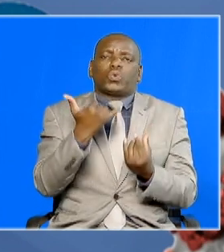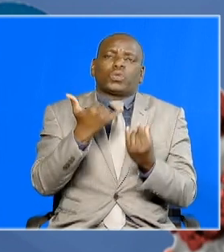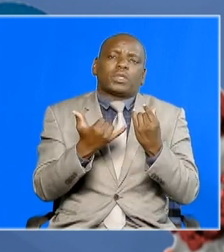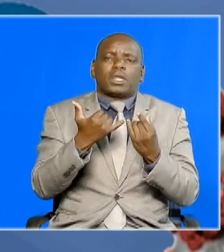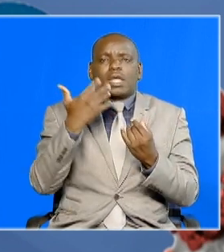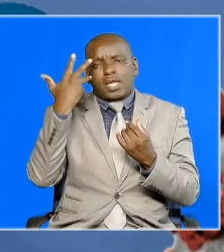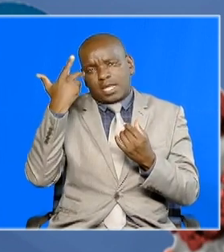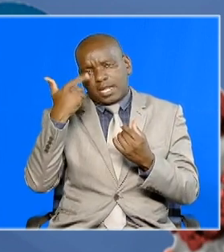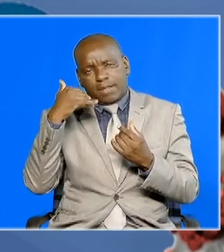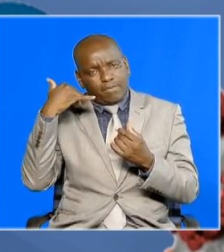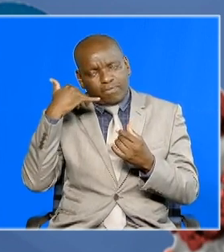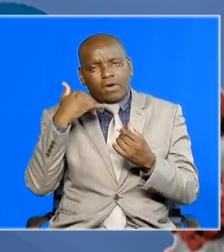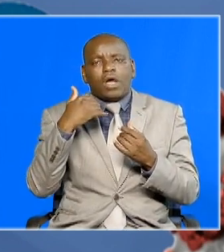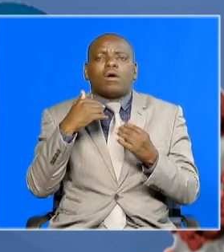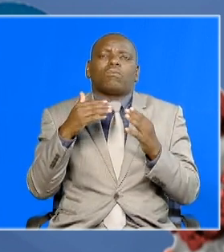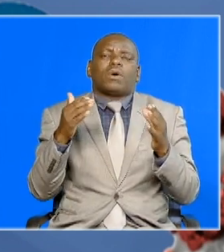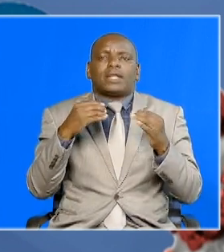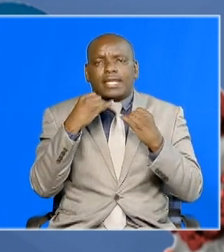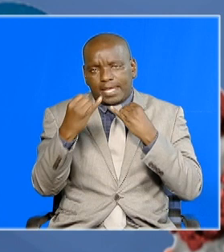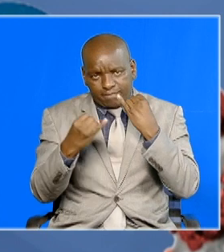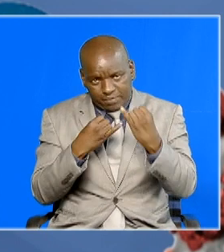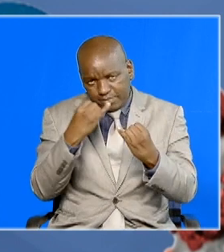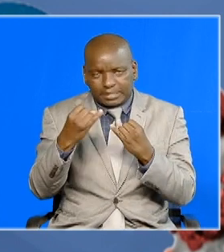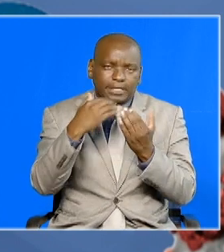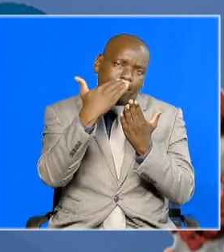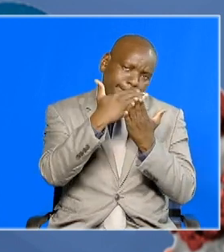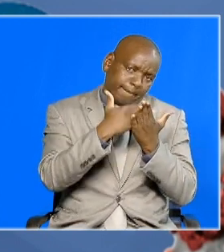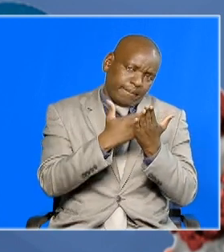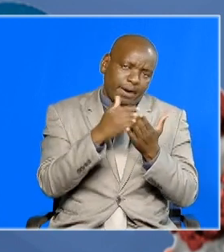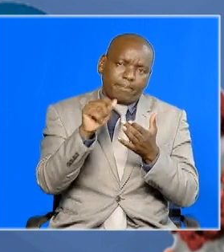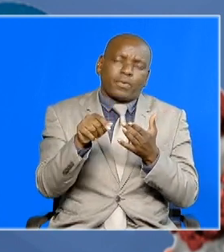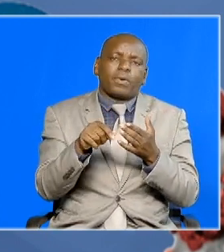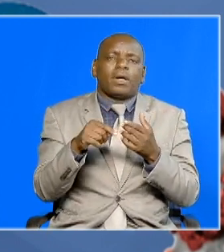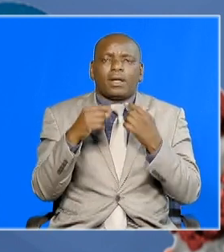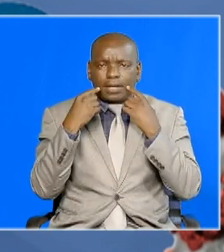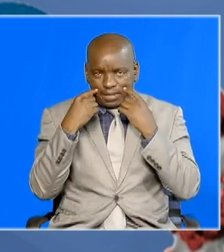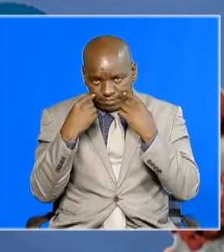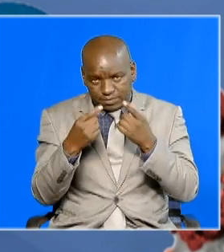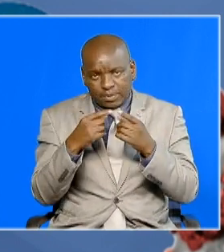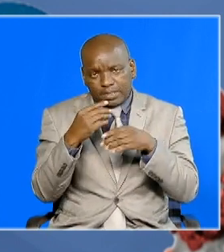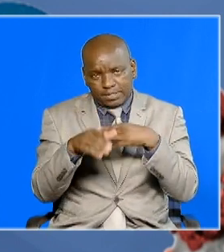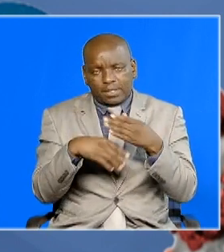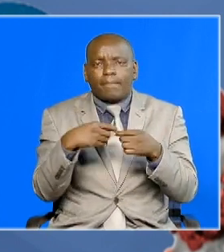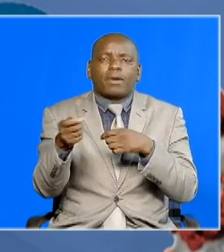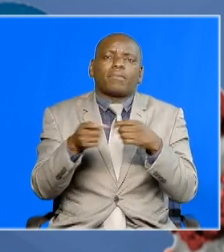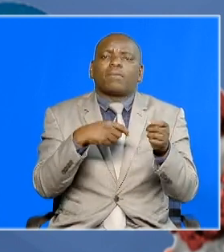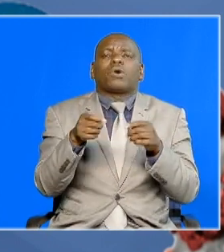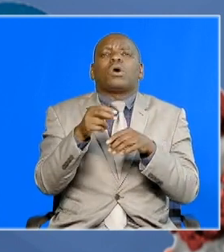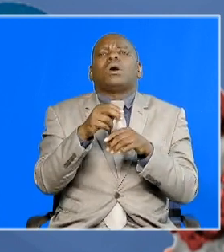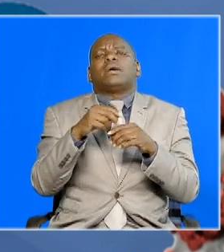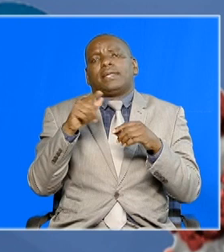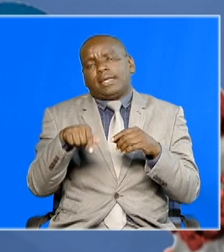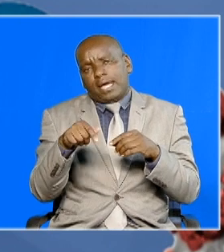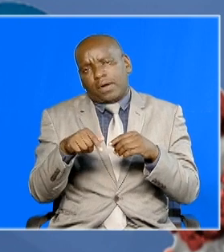also available for further information on this program. So as we roll out the National Vaccine Program, we're